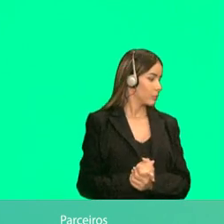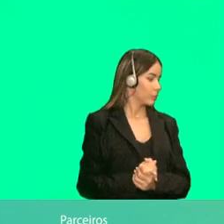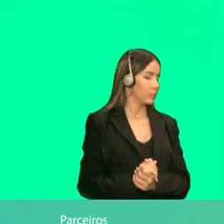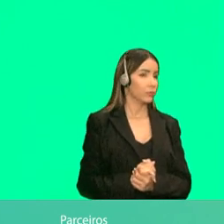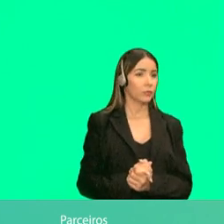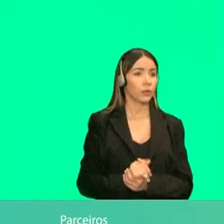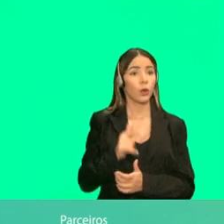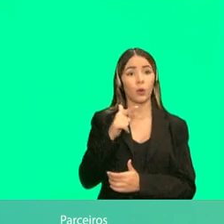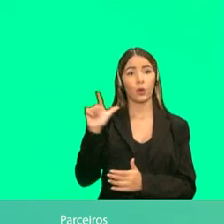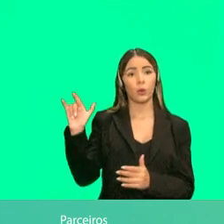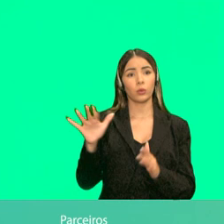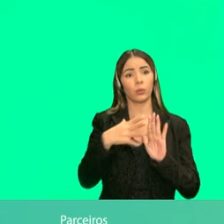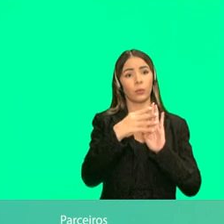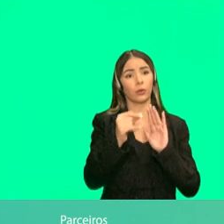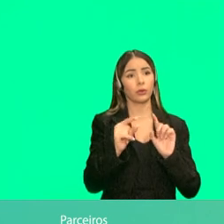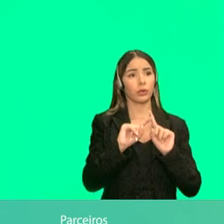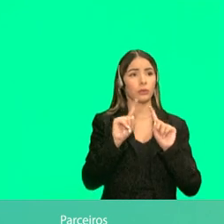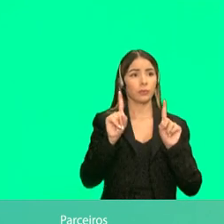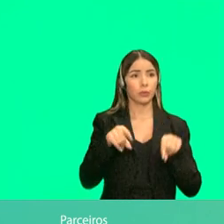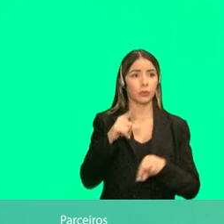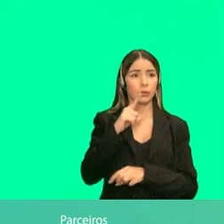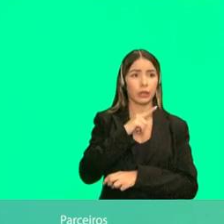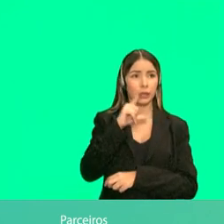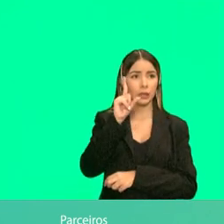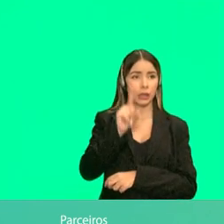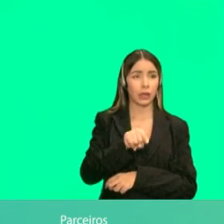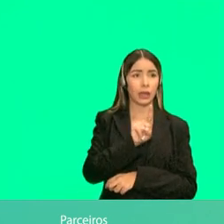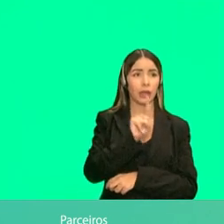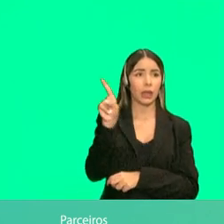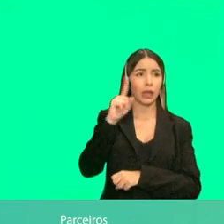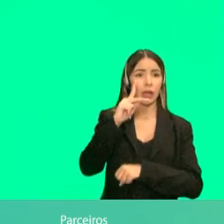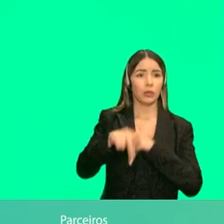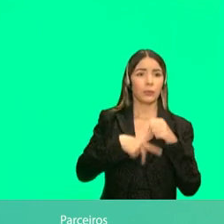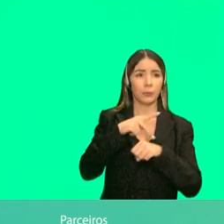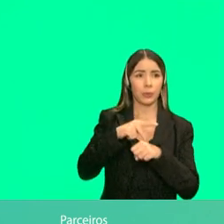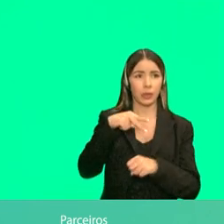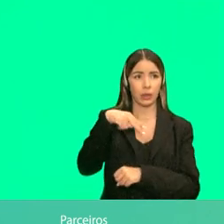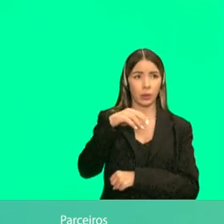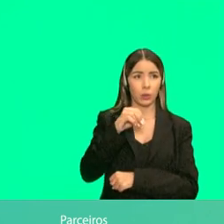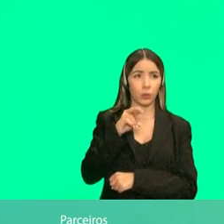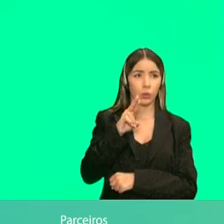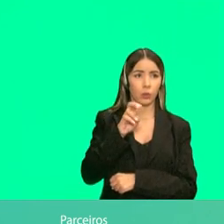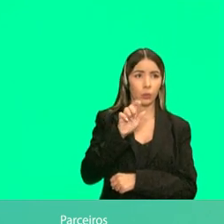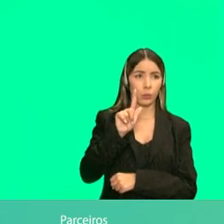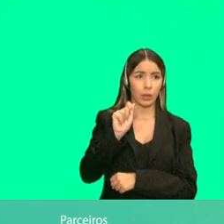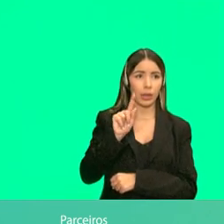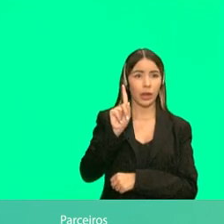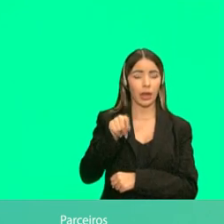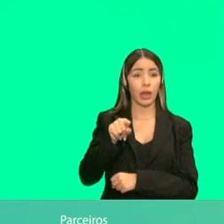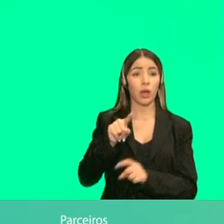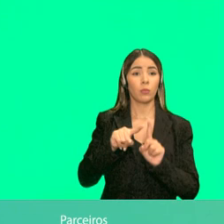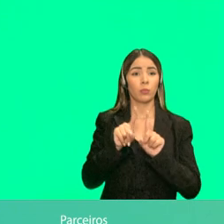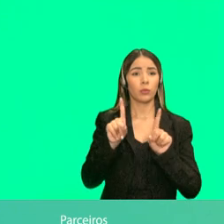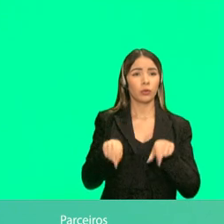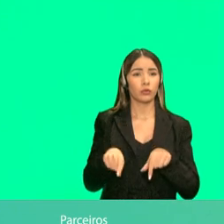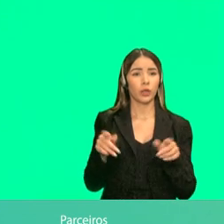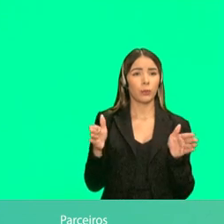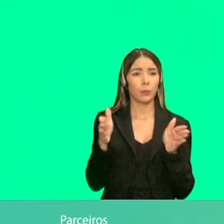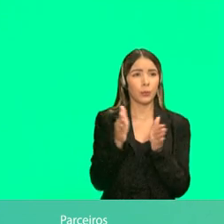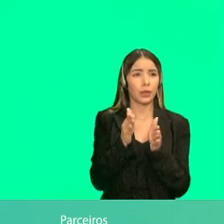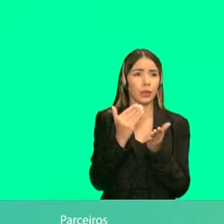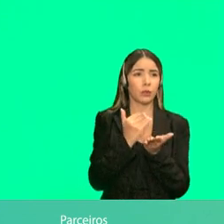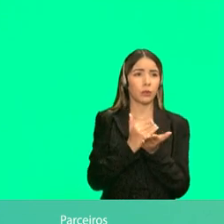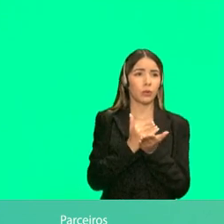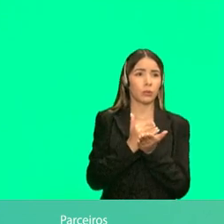in the second semester of next year, we'll be producing the renewable fertilizers in Brazil and also receiving these from